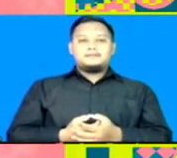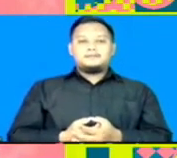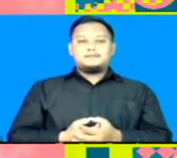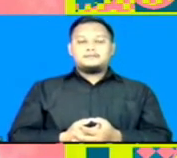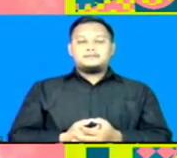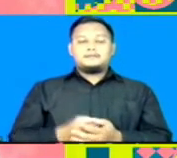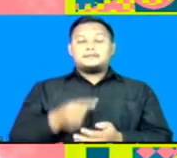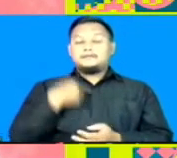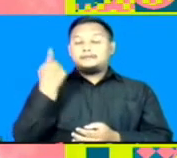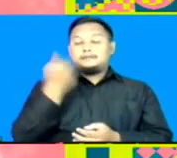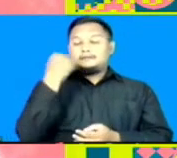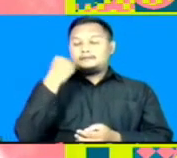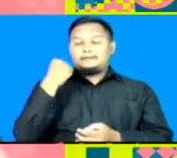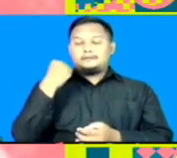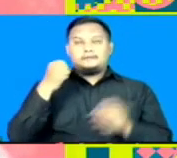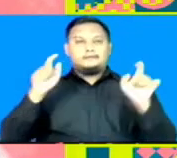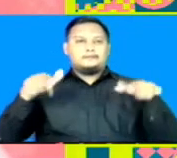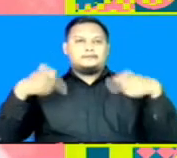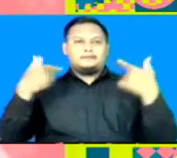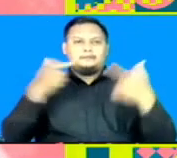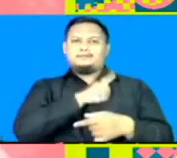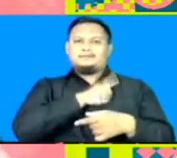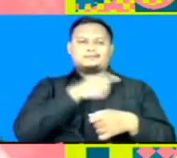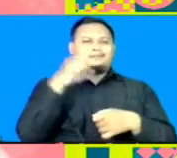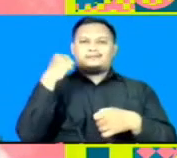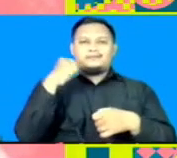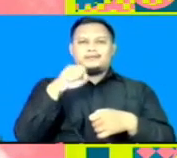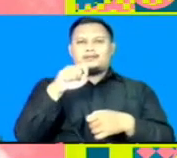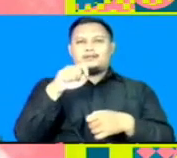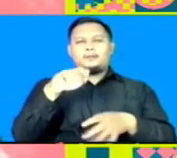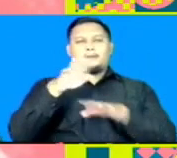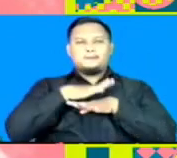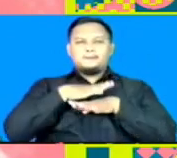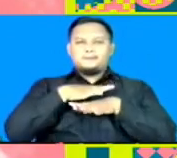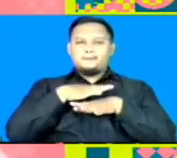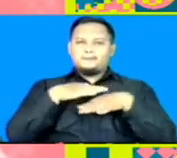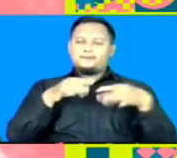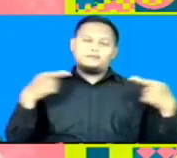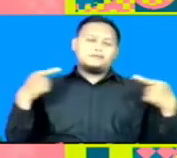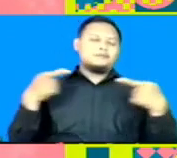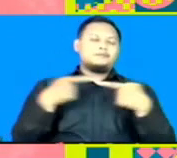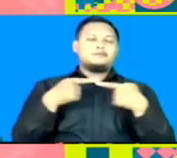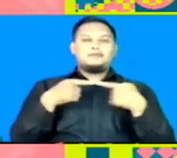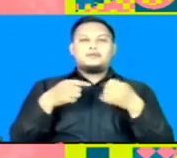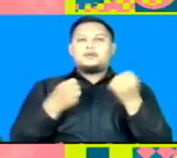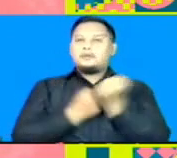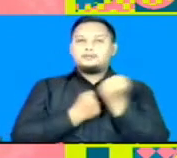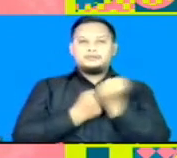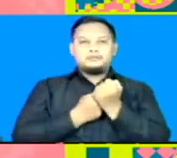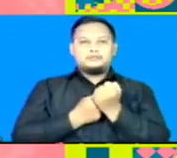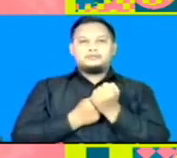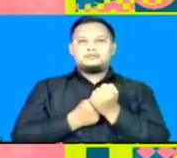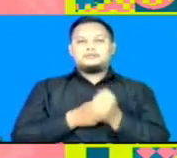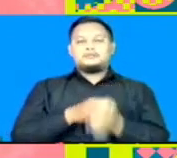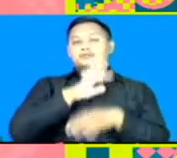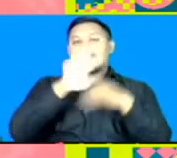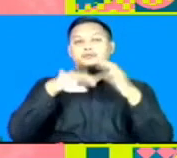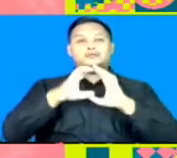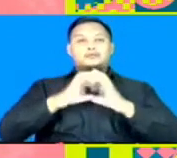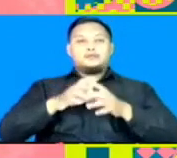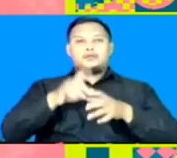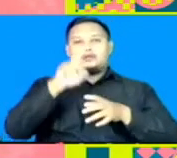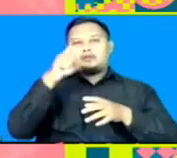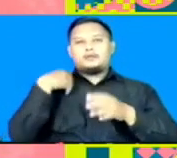That we all have a shared responsibility to protect our world. with the theme of